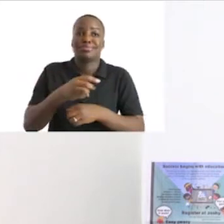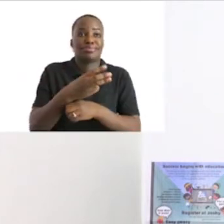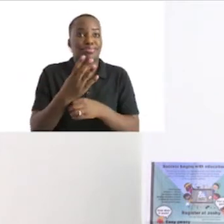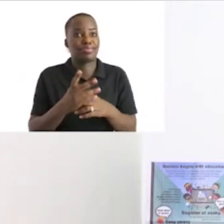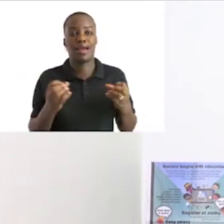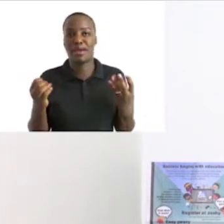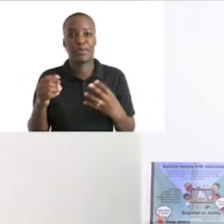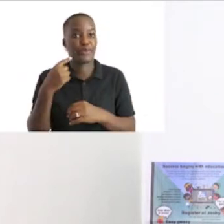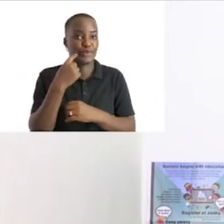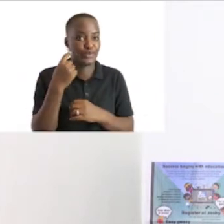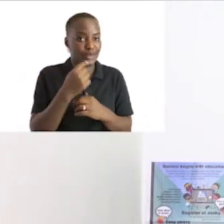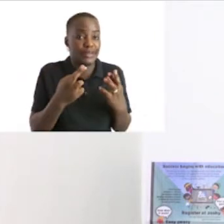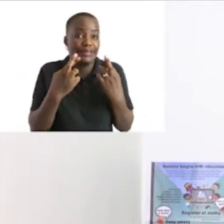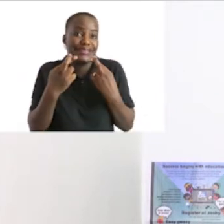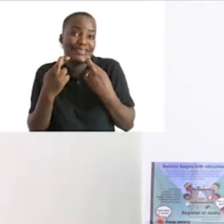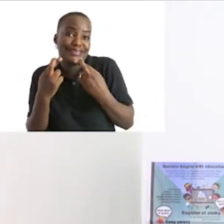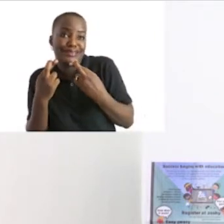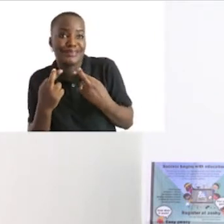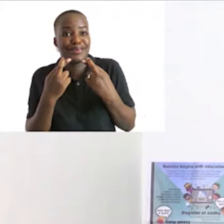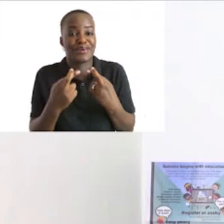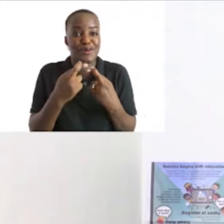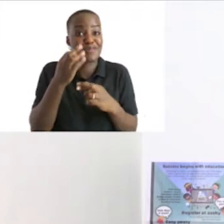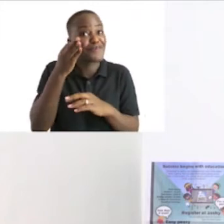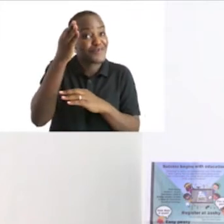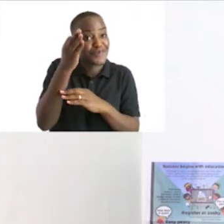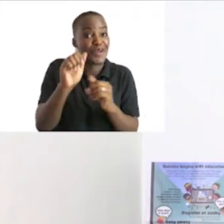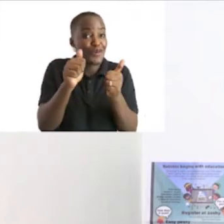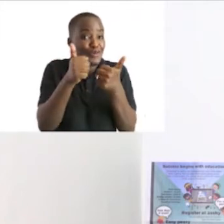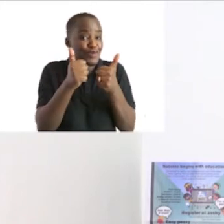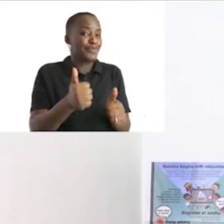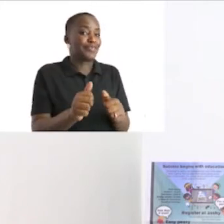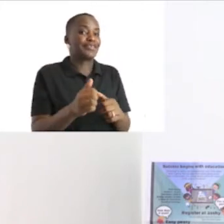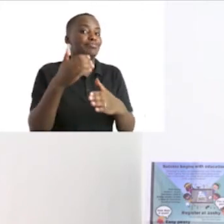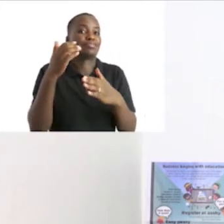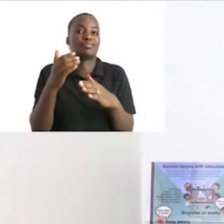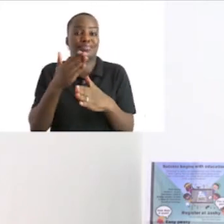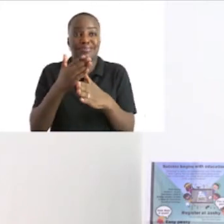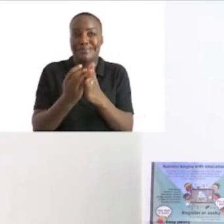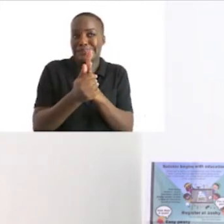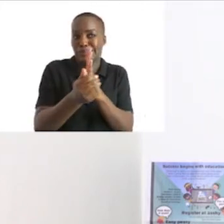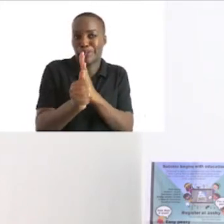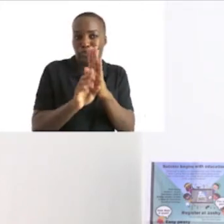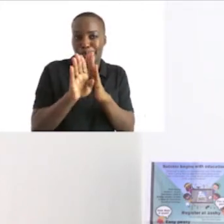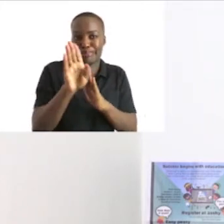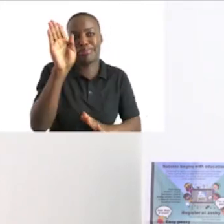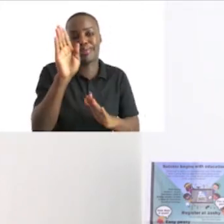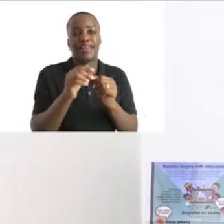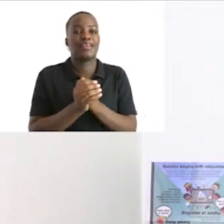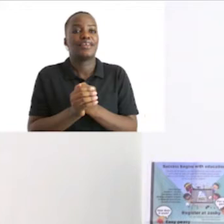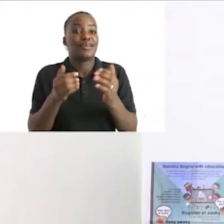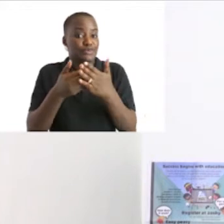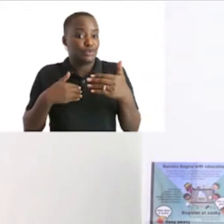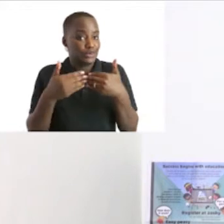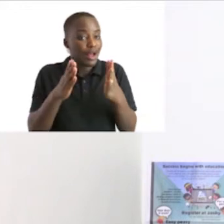English that help us become good architects and construction people. For our lesson, before we begin